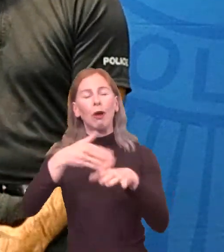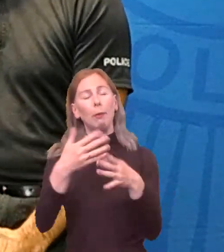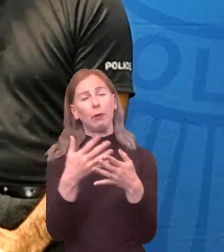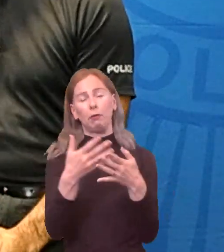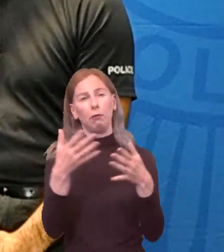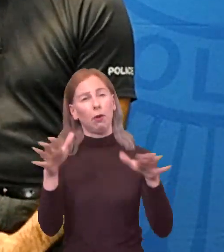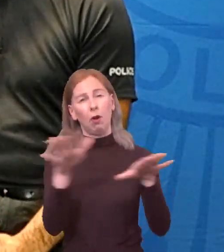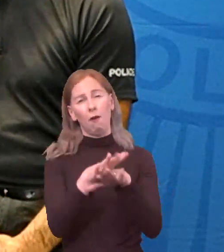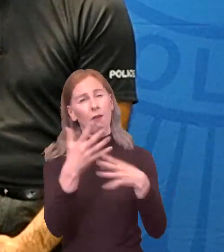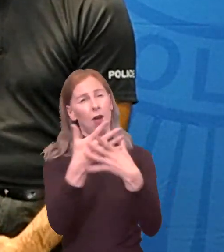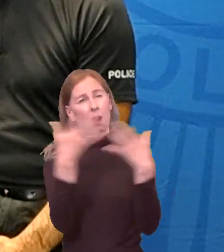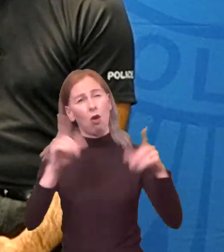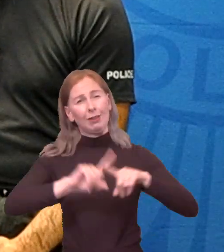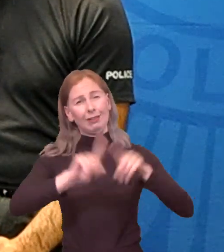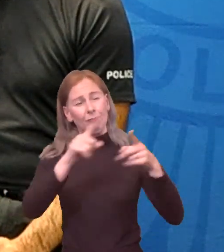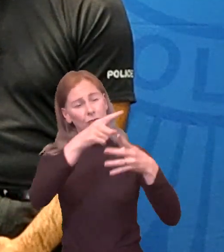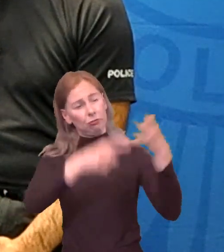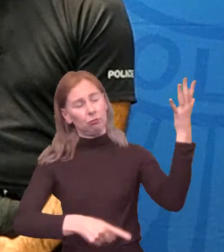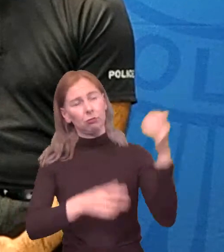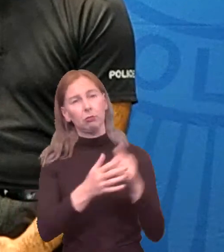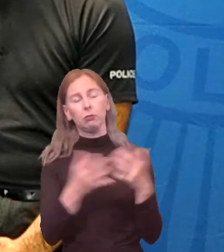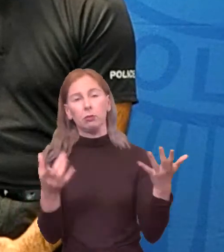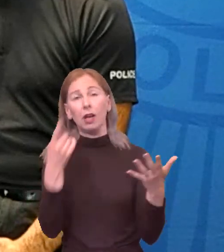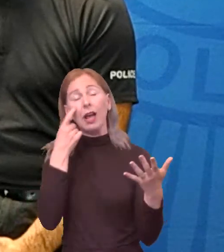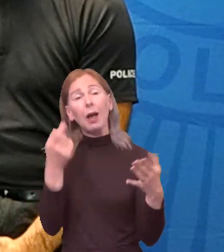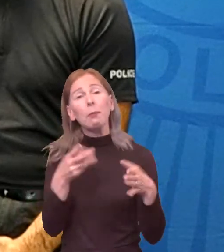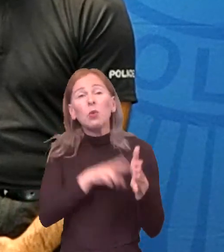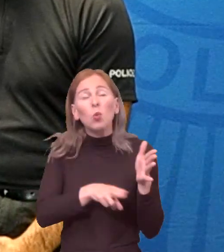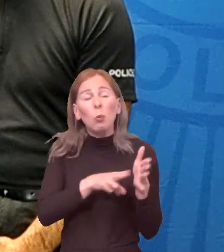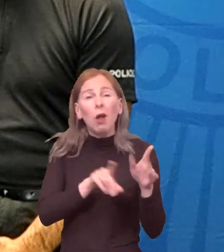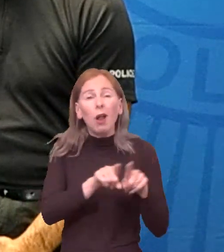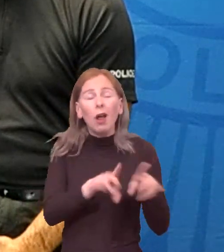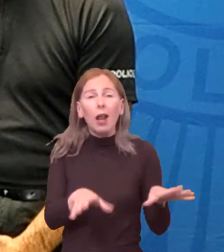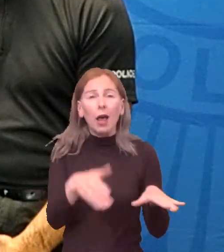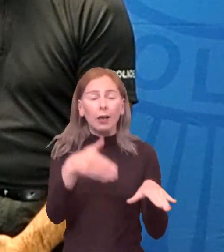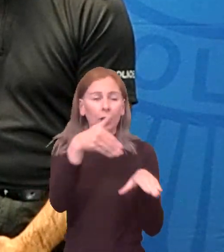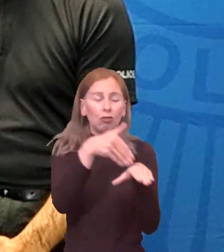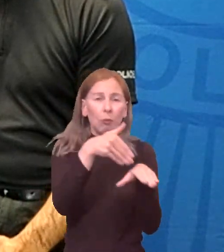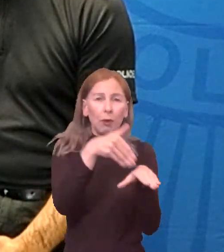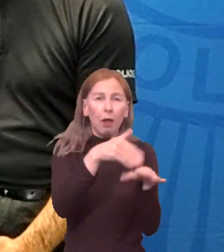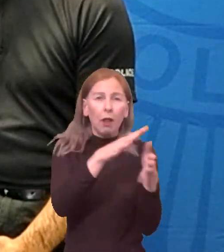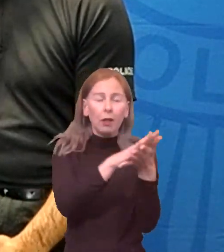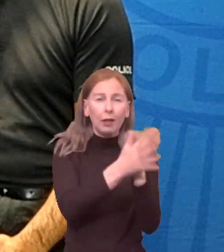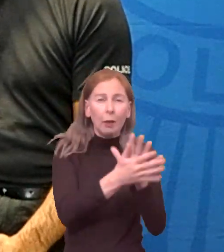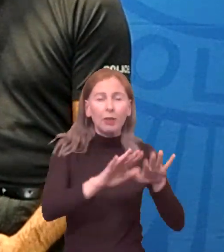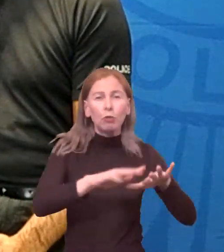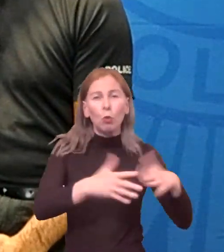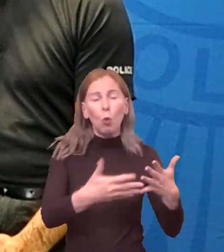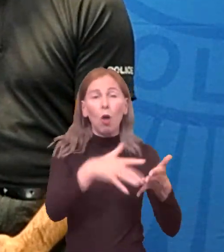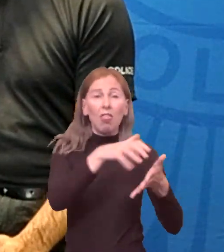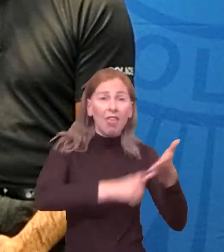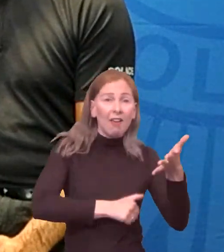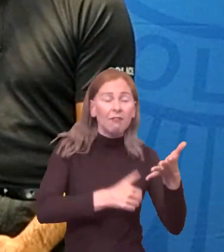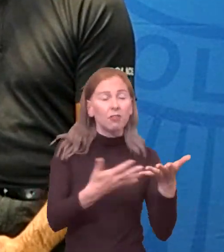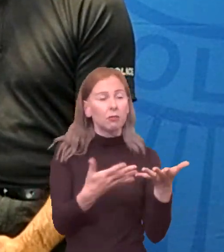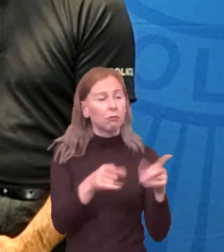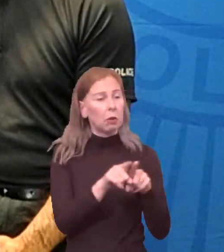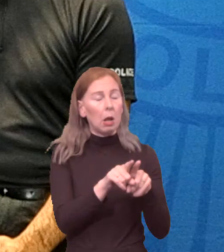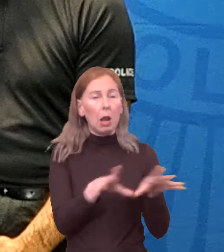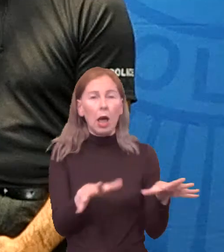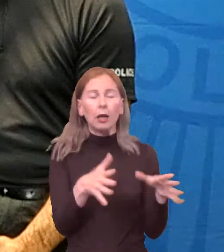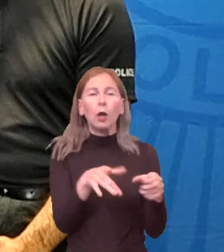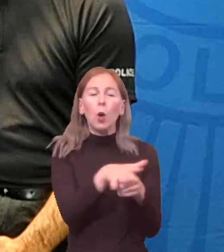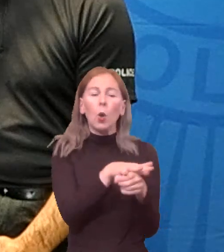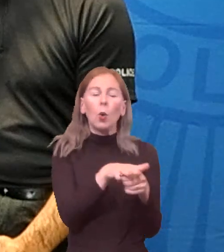of offences. So they can be normal offences, for example criminal damage and theft that happen at a location